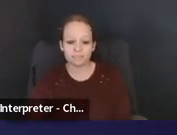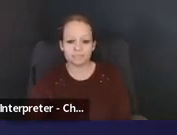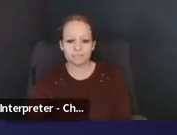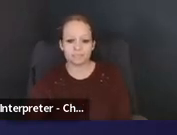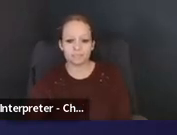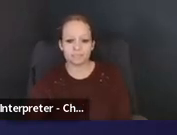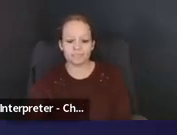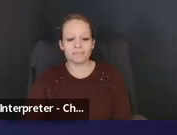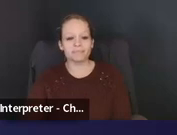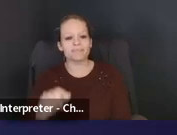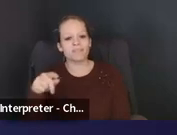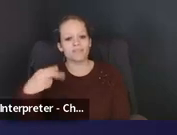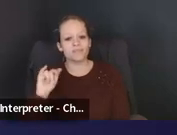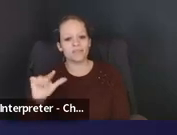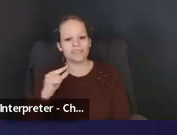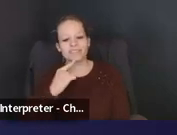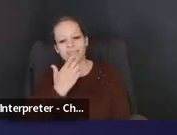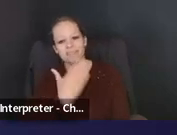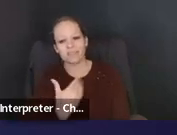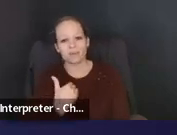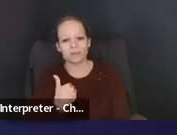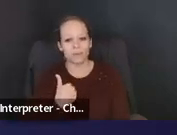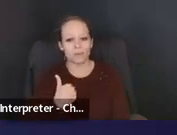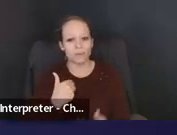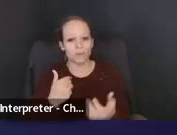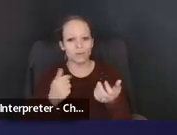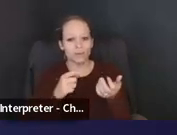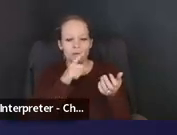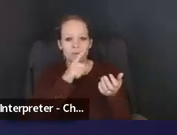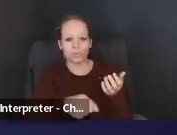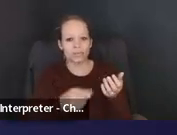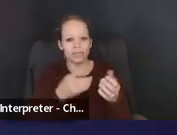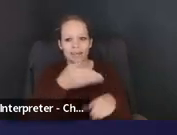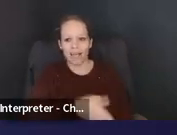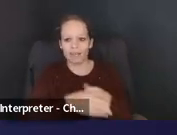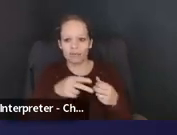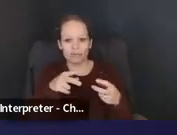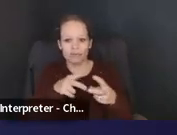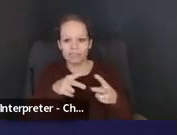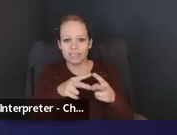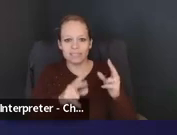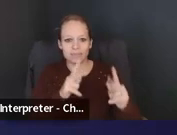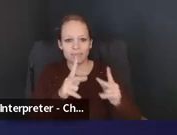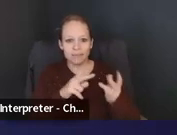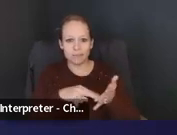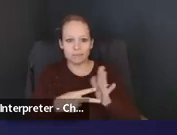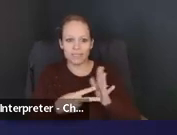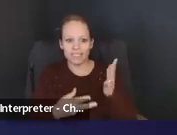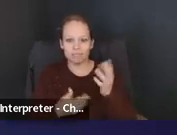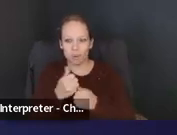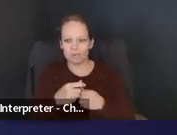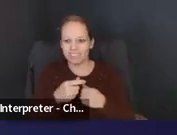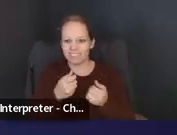Thank you. I should have, going after these folks doesn't leave too much in the way of uncovered